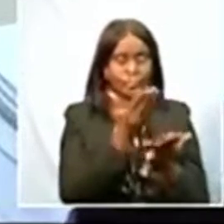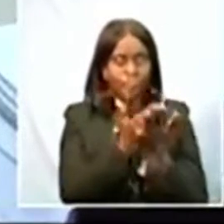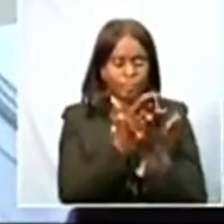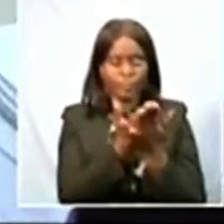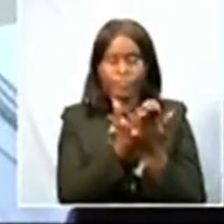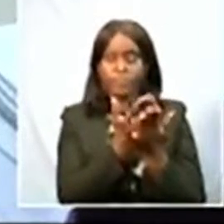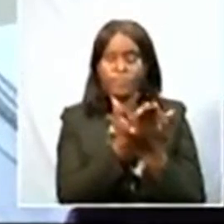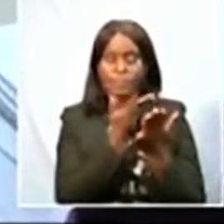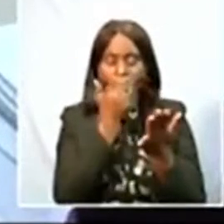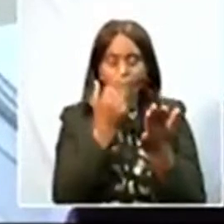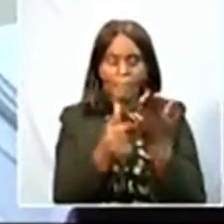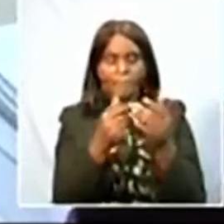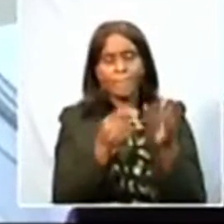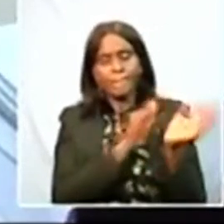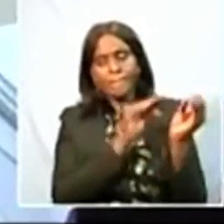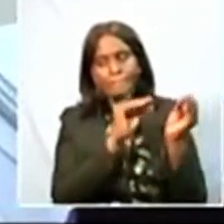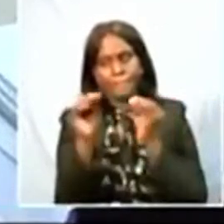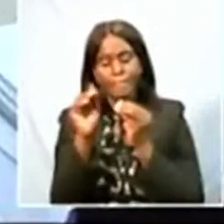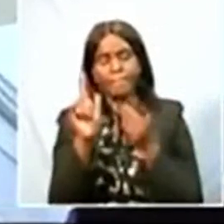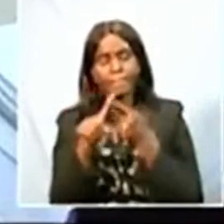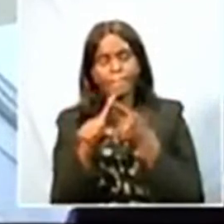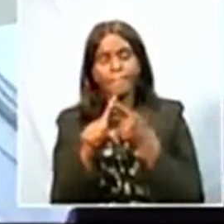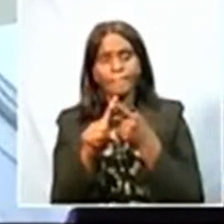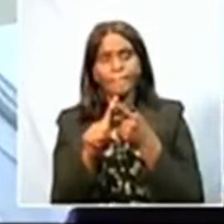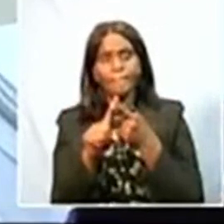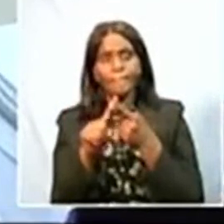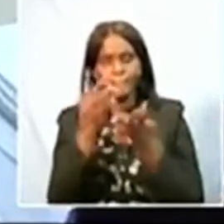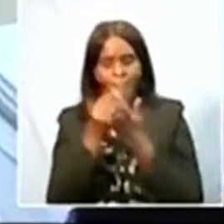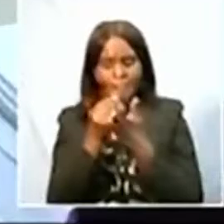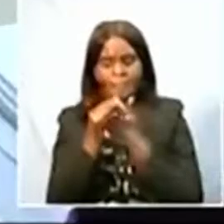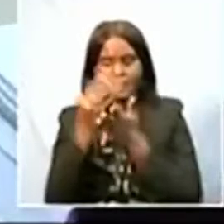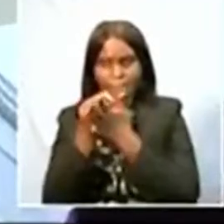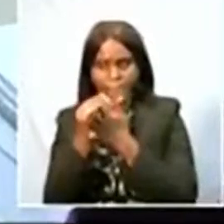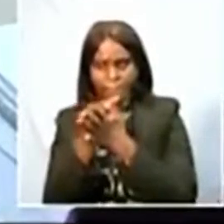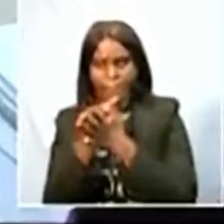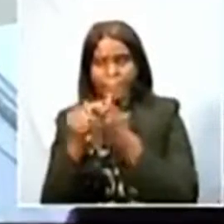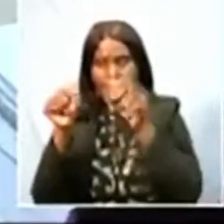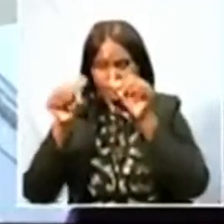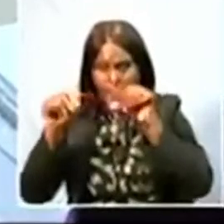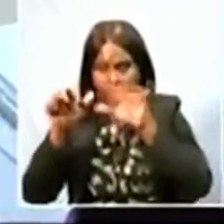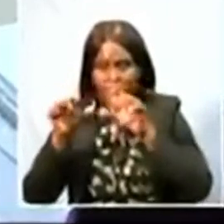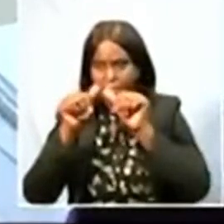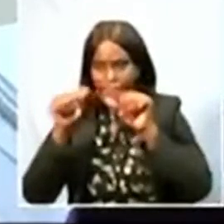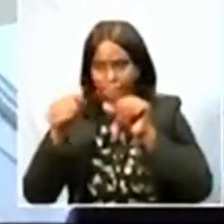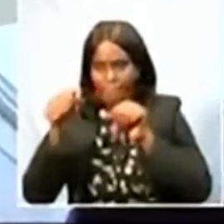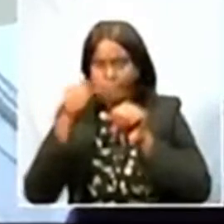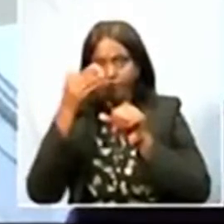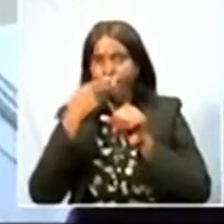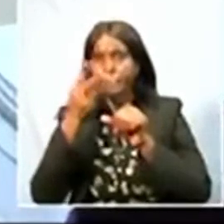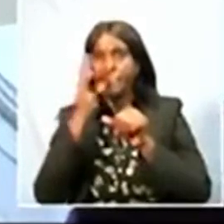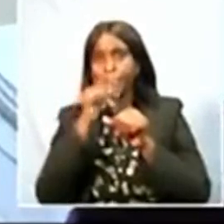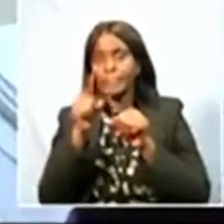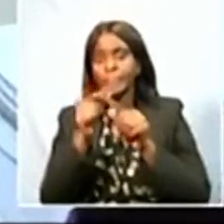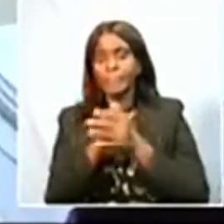recommendation, it should be going to finance. Finance, the auditor should have noticed.